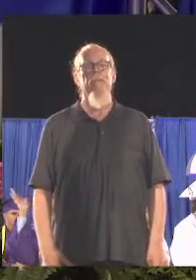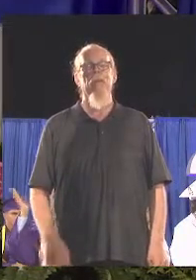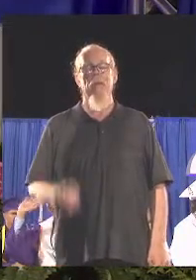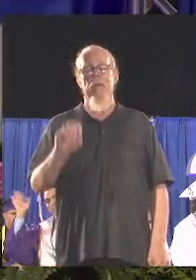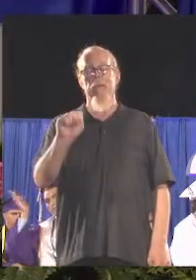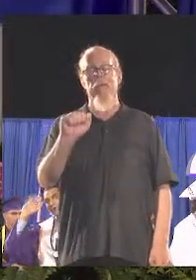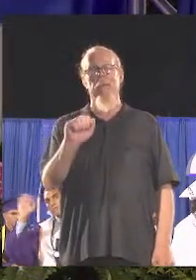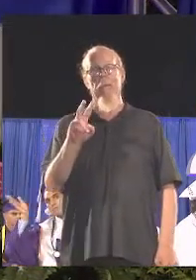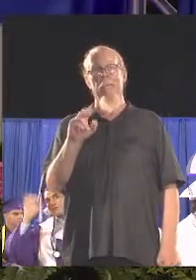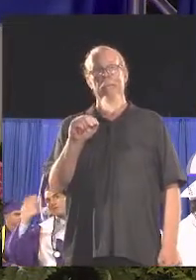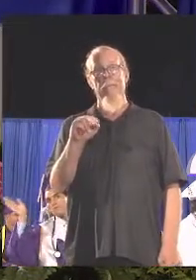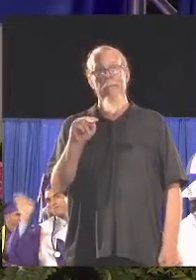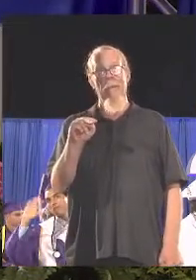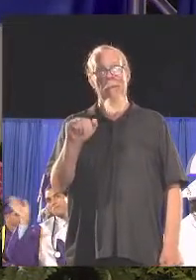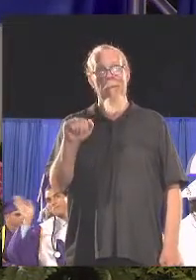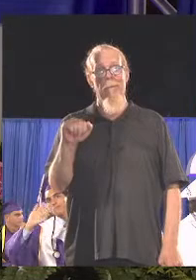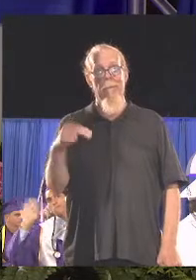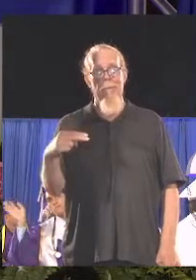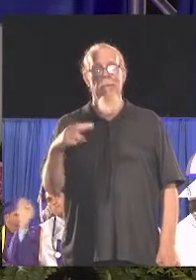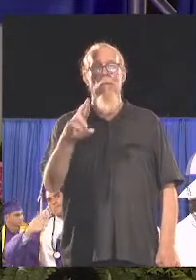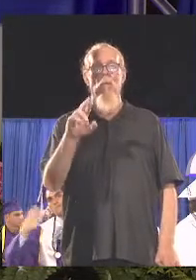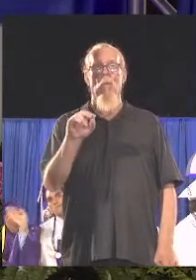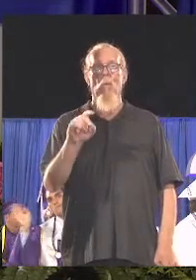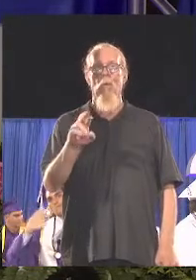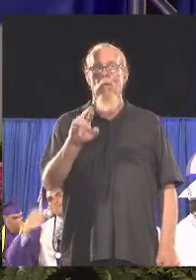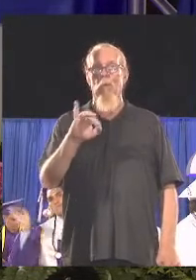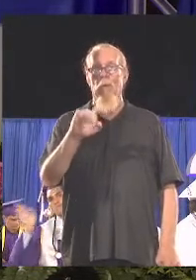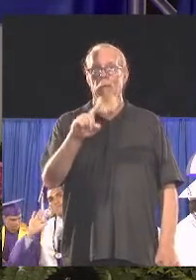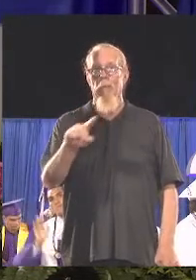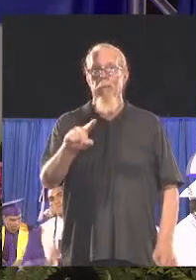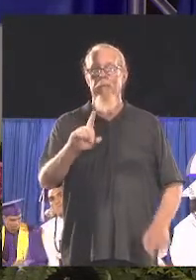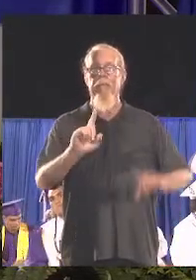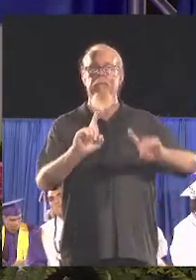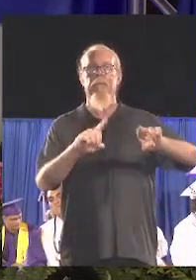Savannah M. Rodriguez, St. Phillips College.